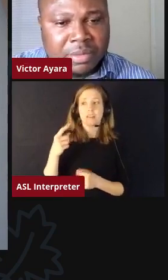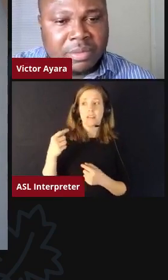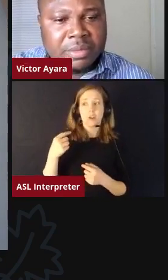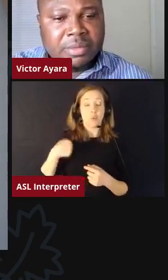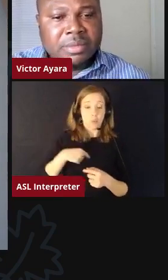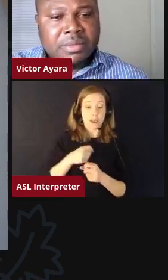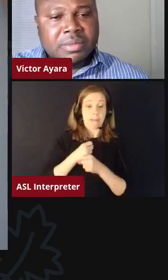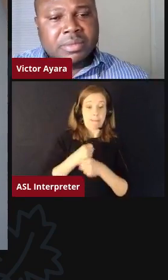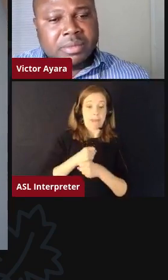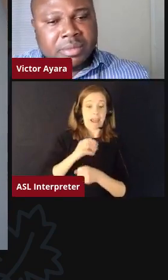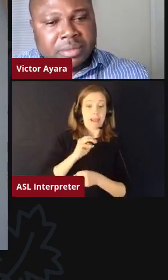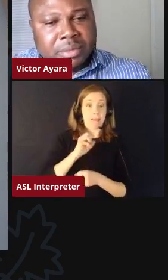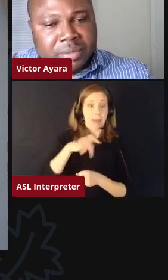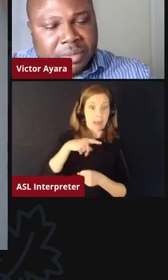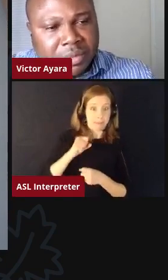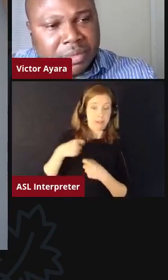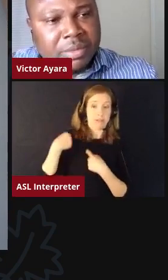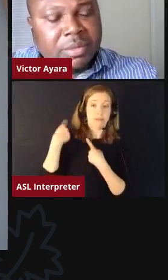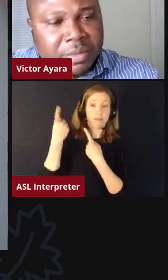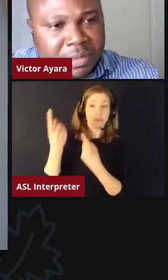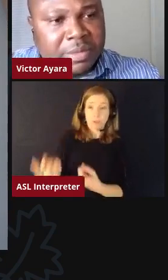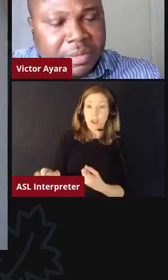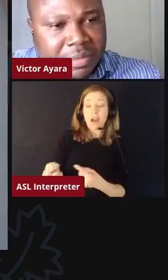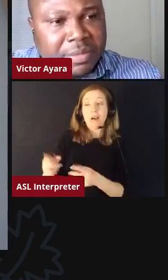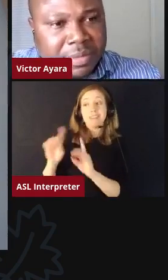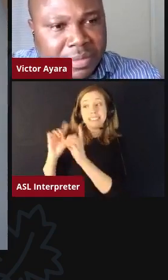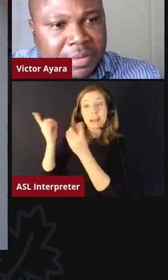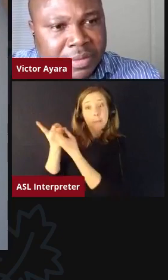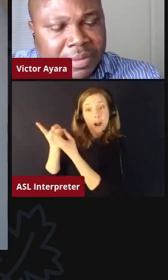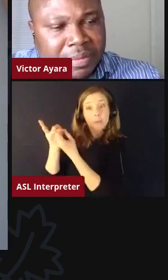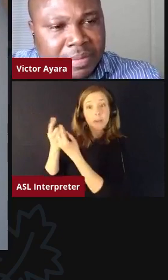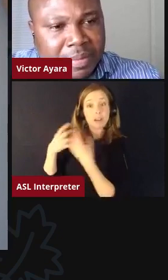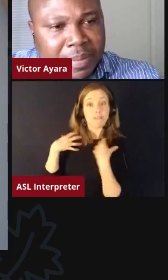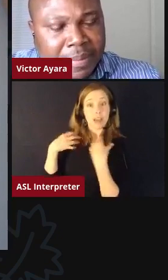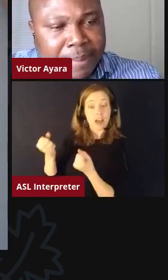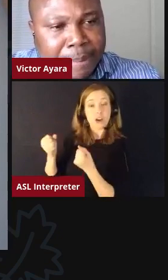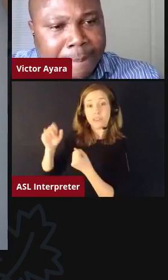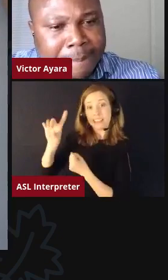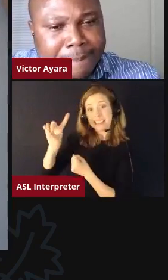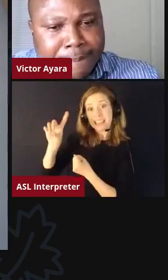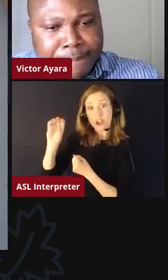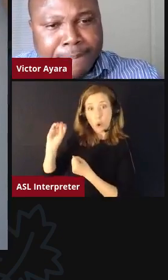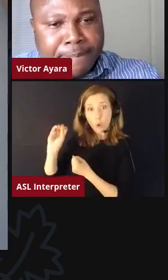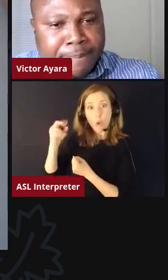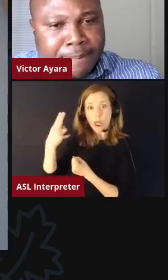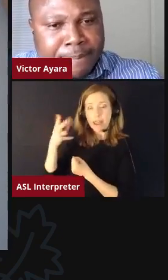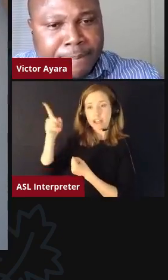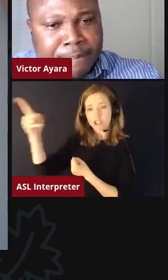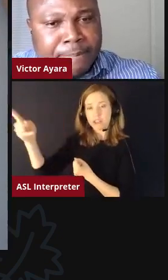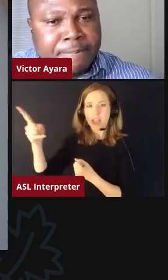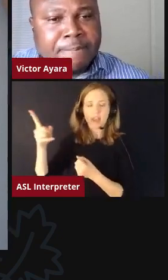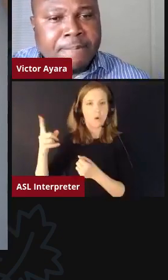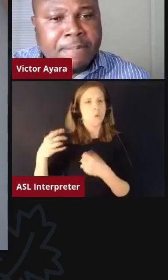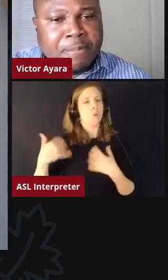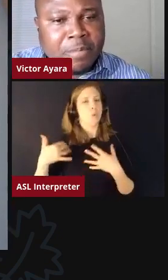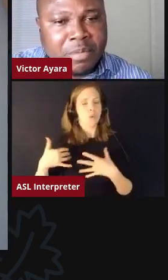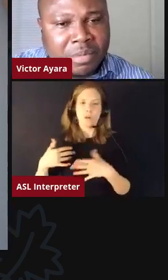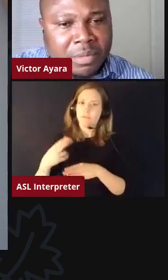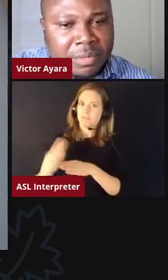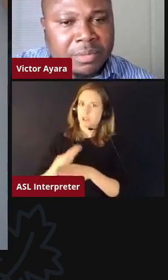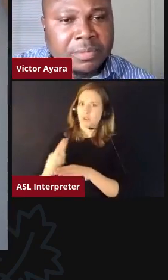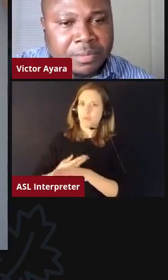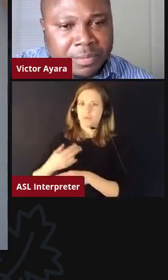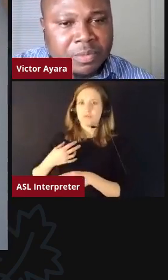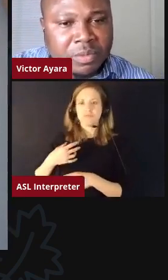Department of Health has found this very useful. They were very, because, this is the thing, they thought that they were doing a really good